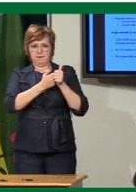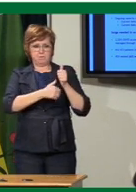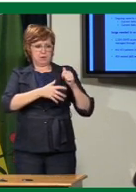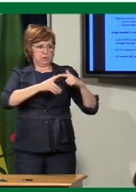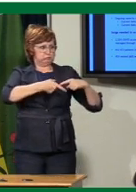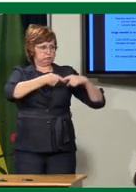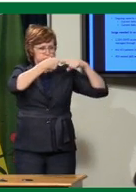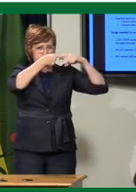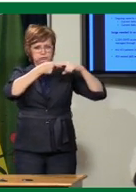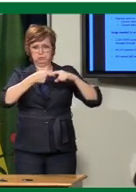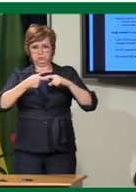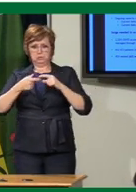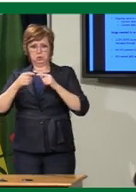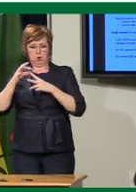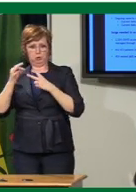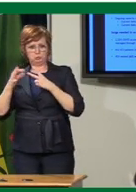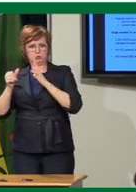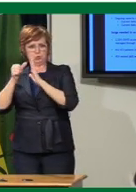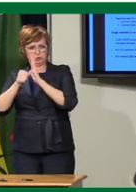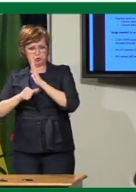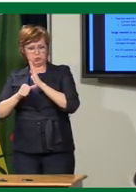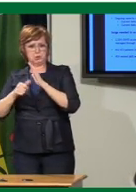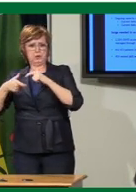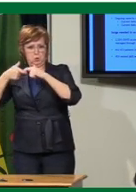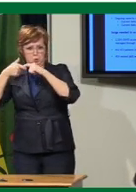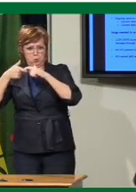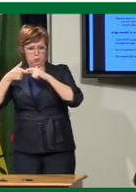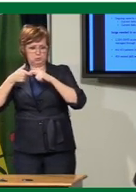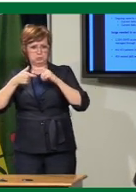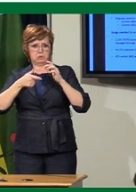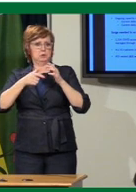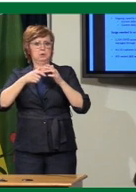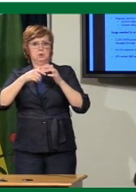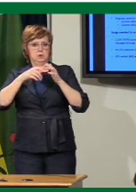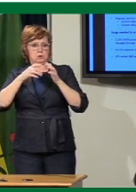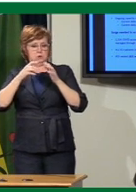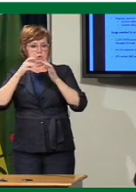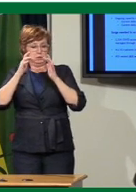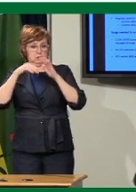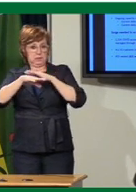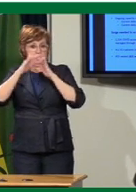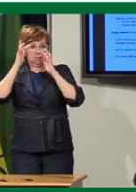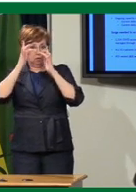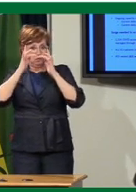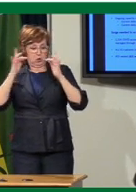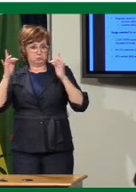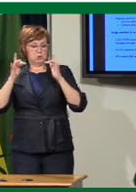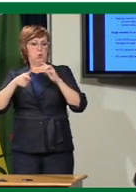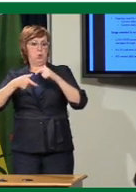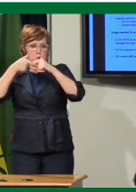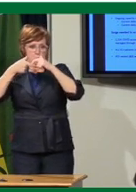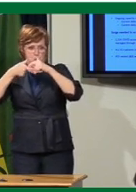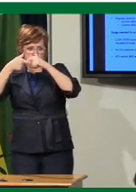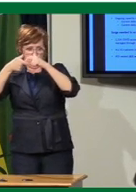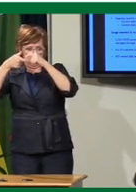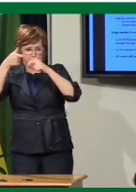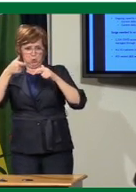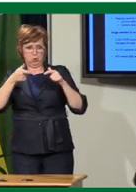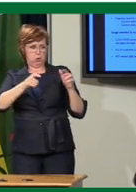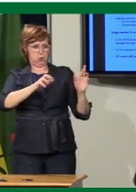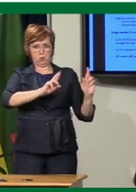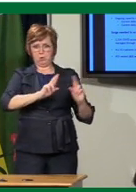elective surgeries and others, and gave us some capacity to be able to immediately meet any potential needs as well as reallocate staff.